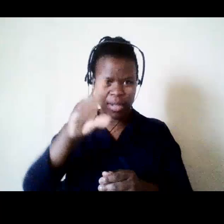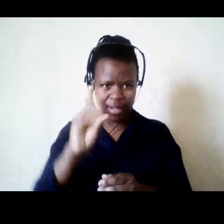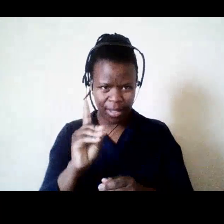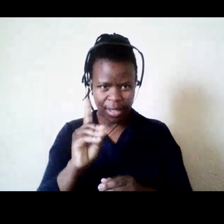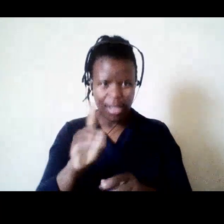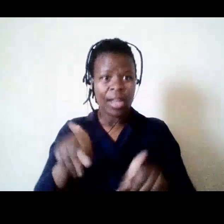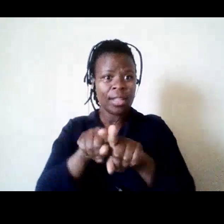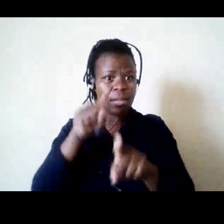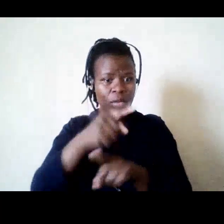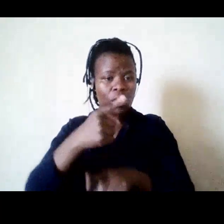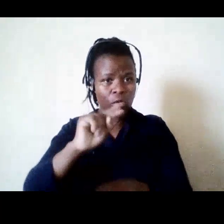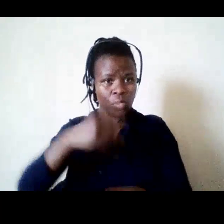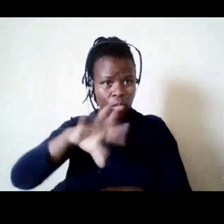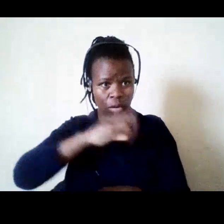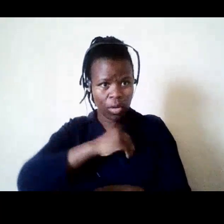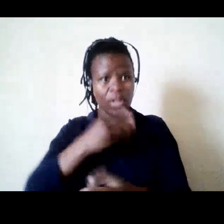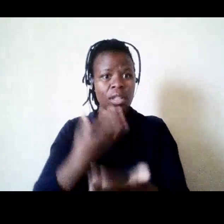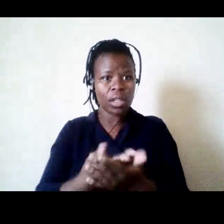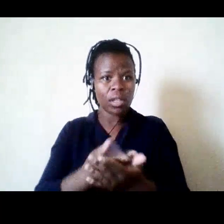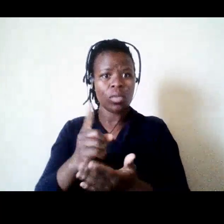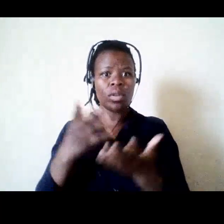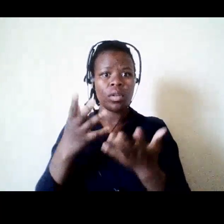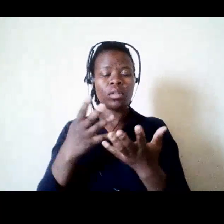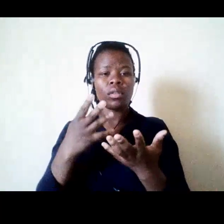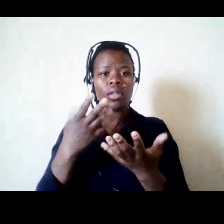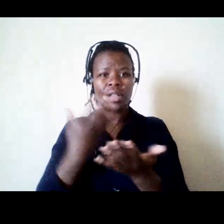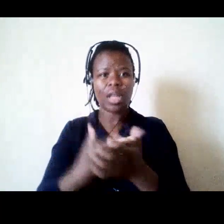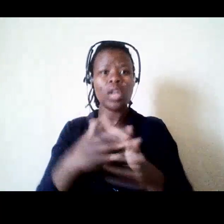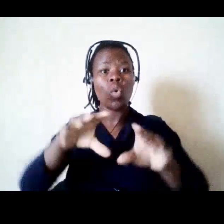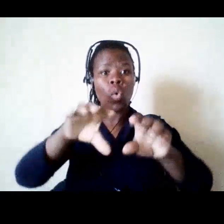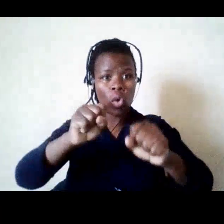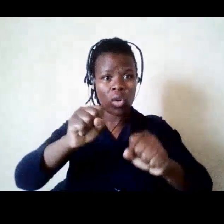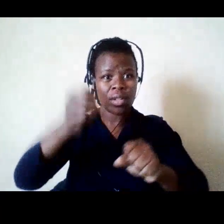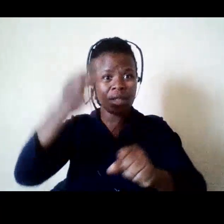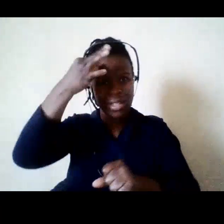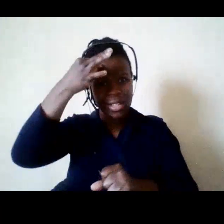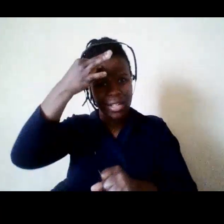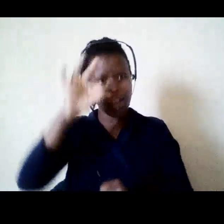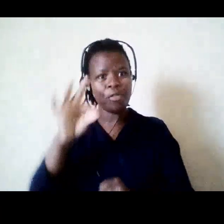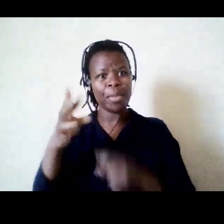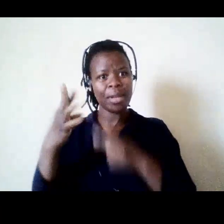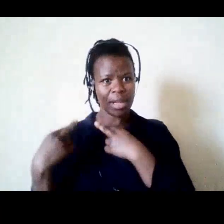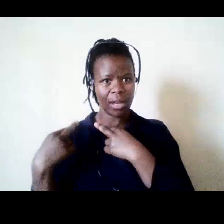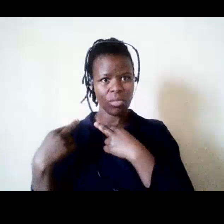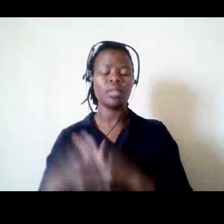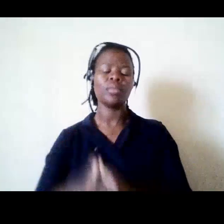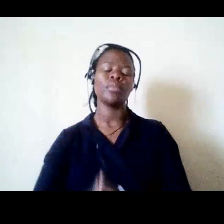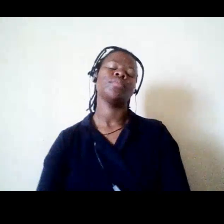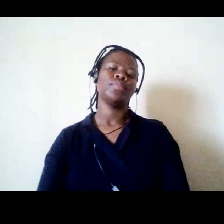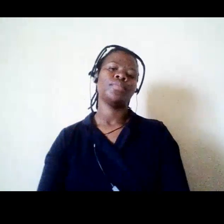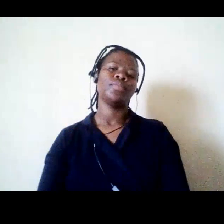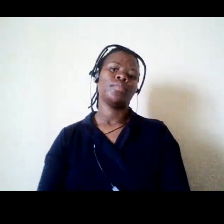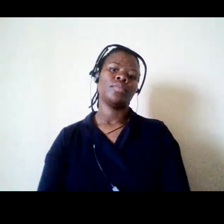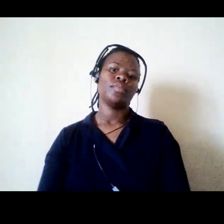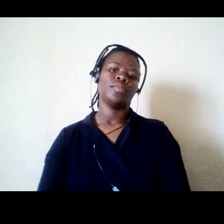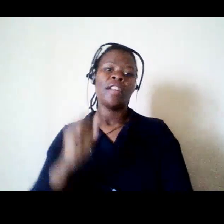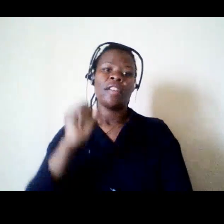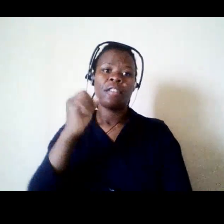to use to hold government accountable. But remember in the first week, the video we watched, the school in the Eastern